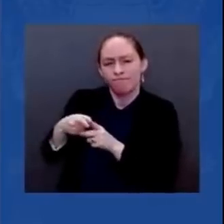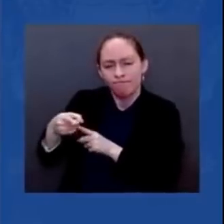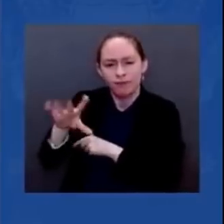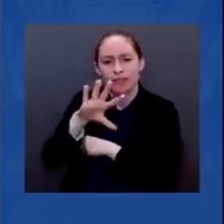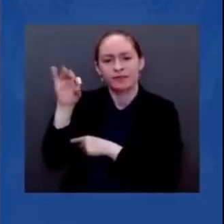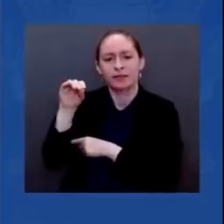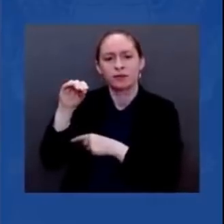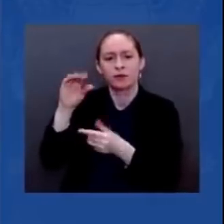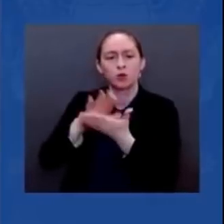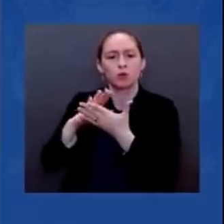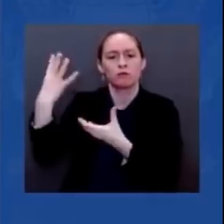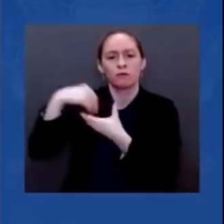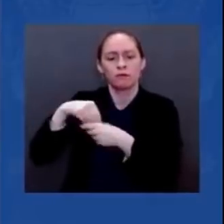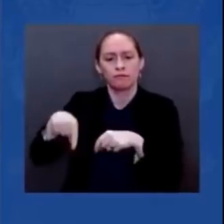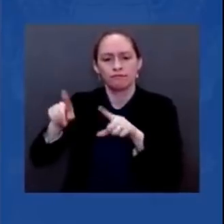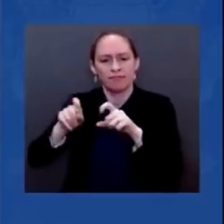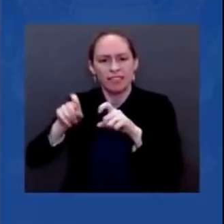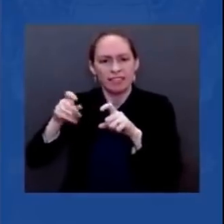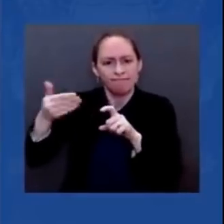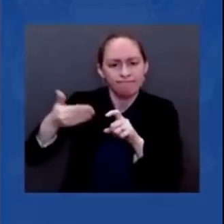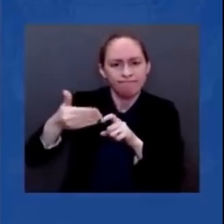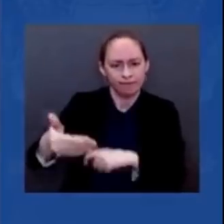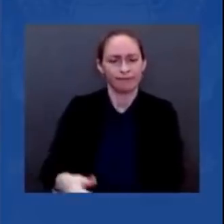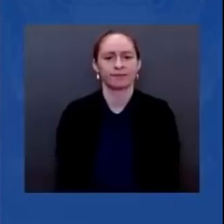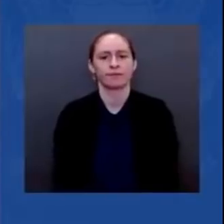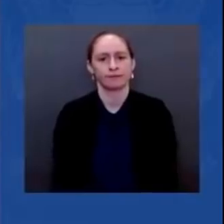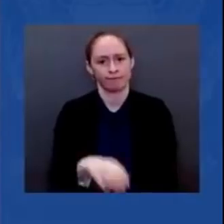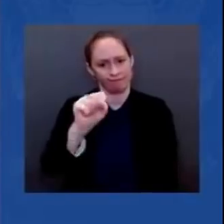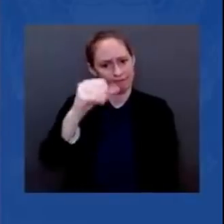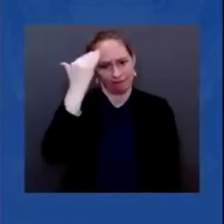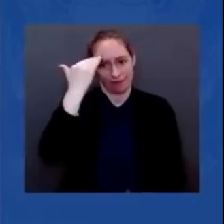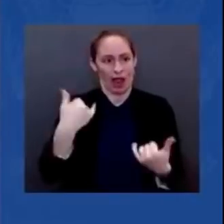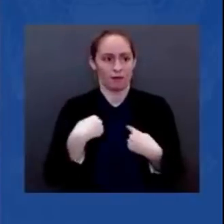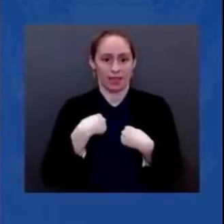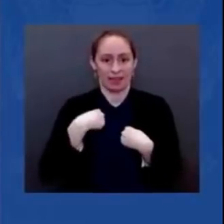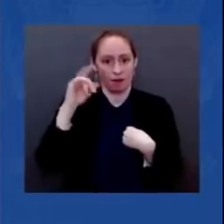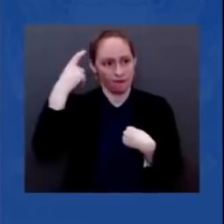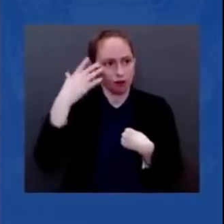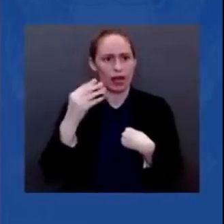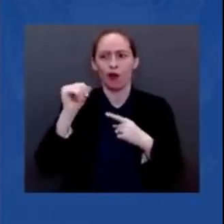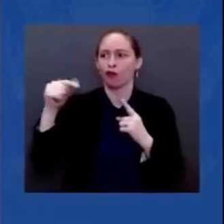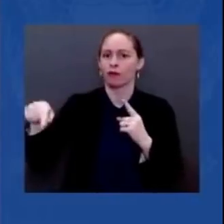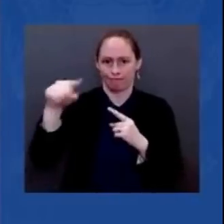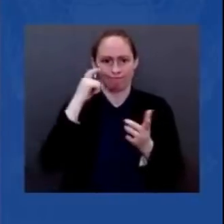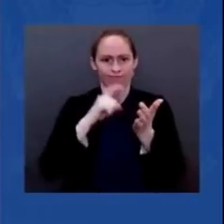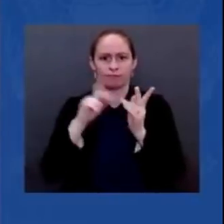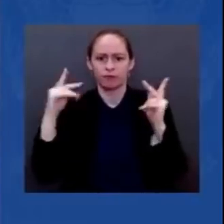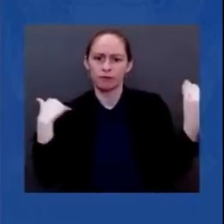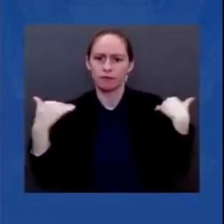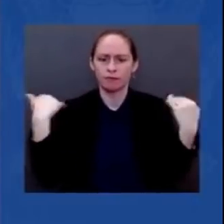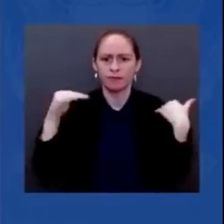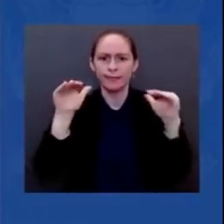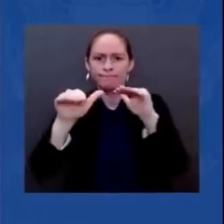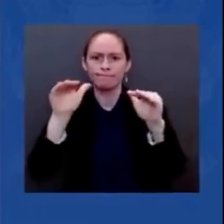more in terms of the rapid test and the availability of it. And so one word of concern or